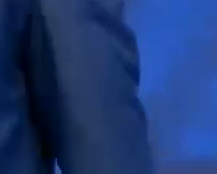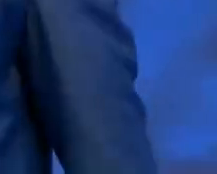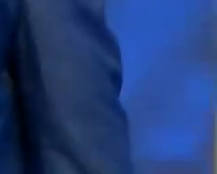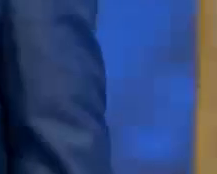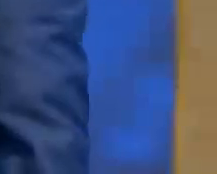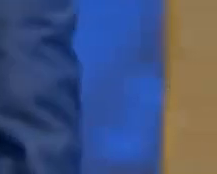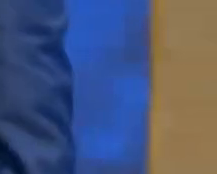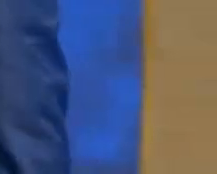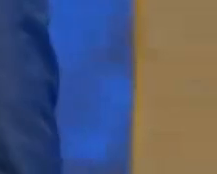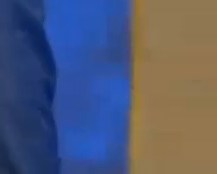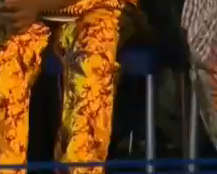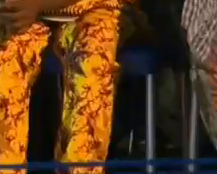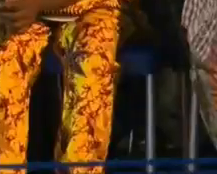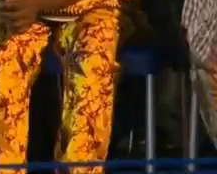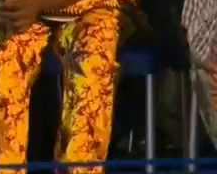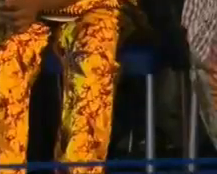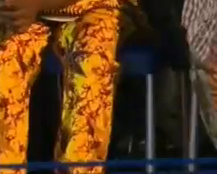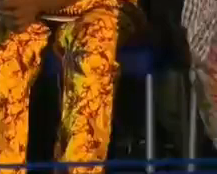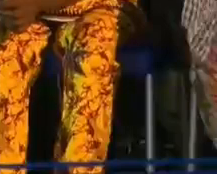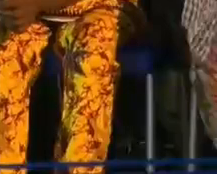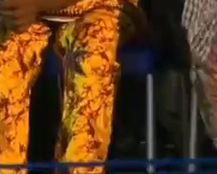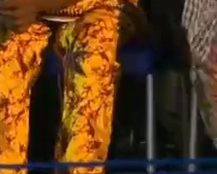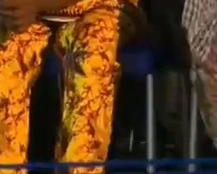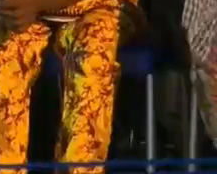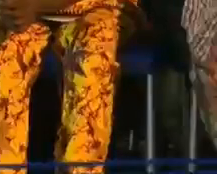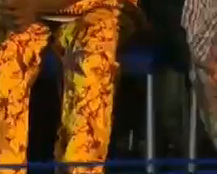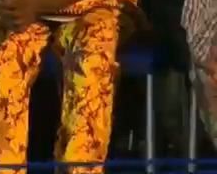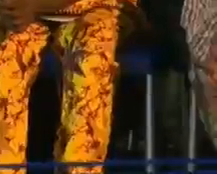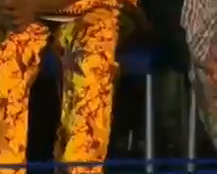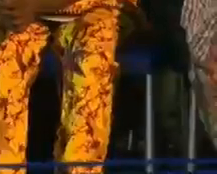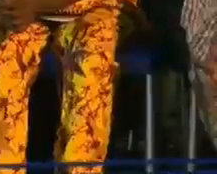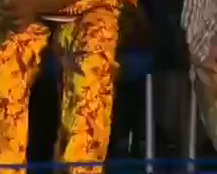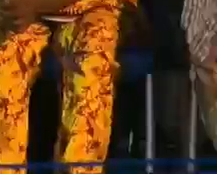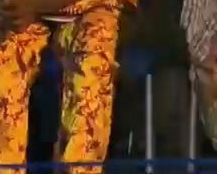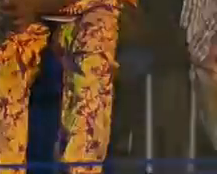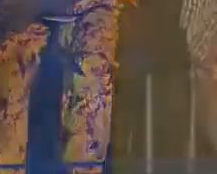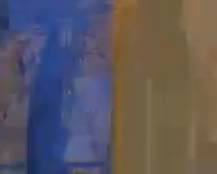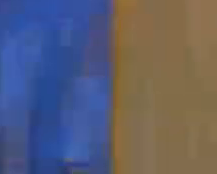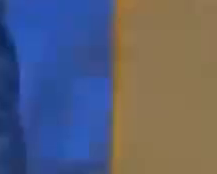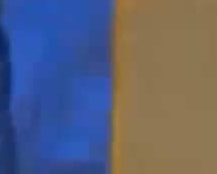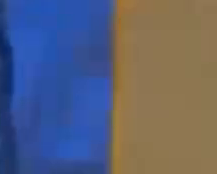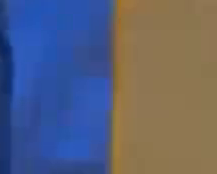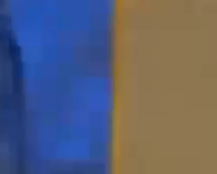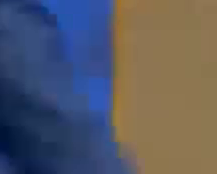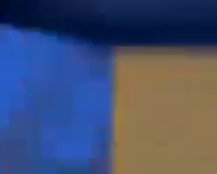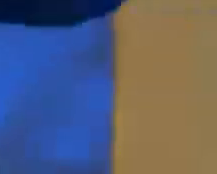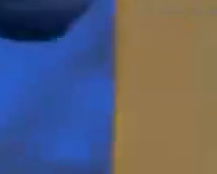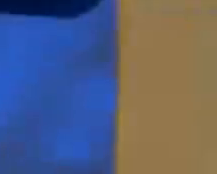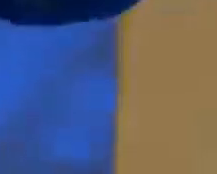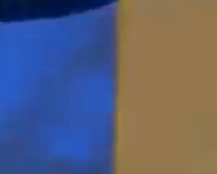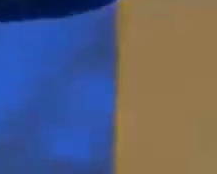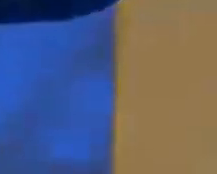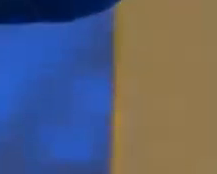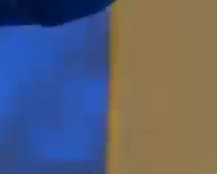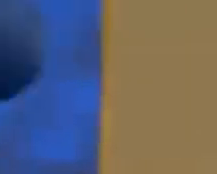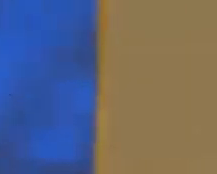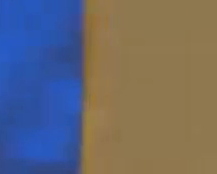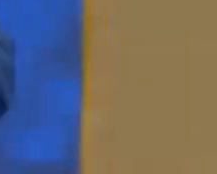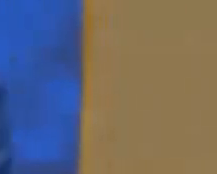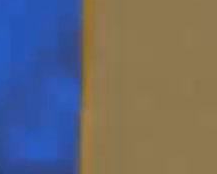1, 2, 3, 4, 5, 6, 7, you are there. Your healing is there. Your salvation is there. The power